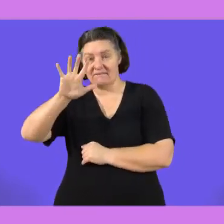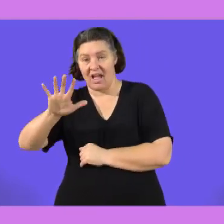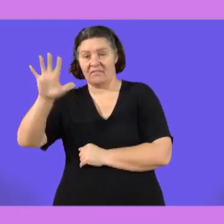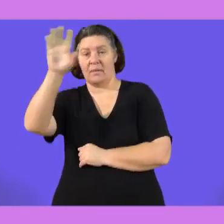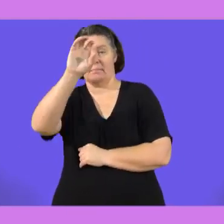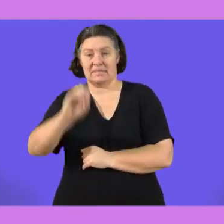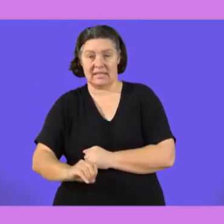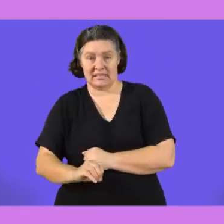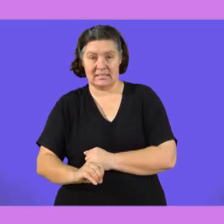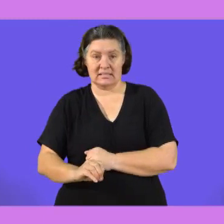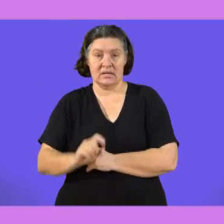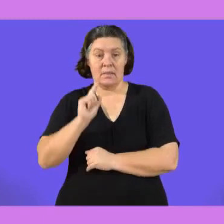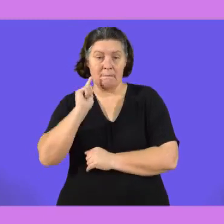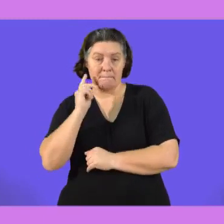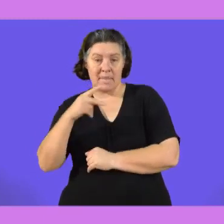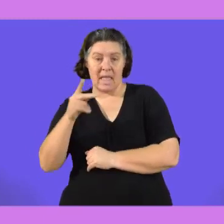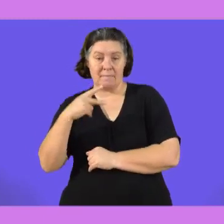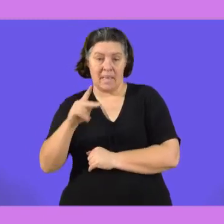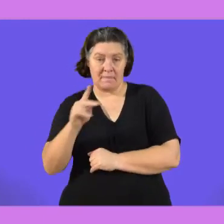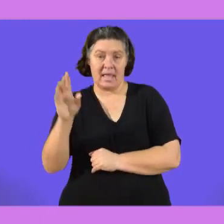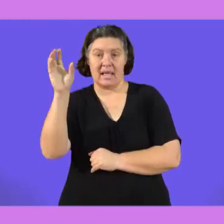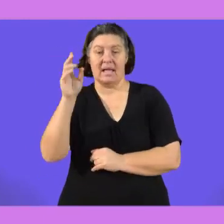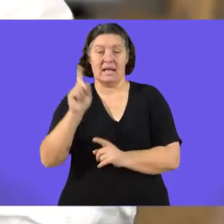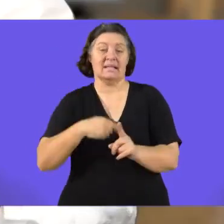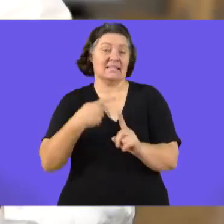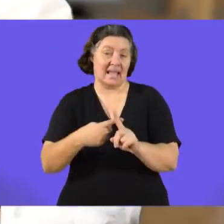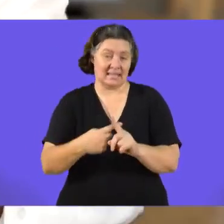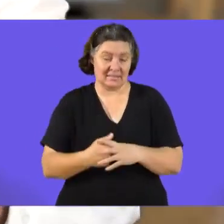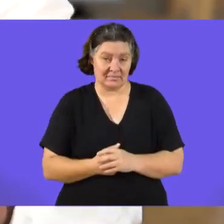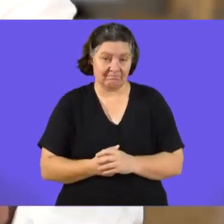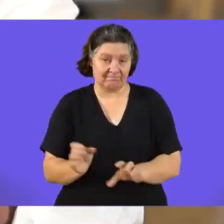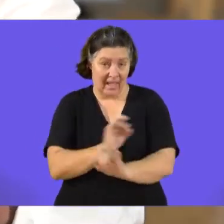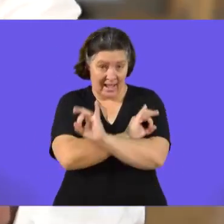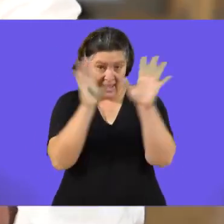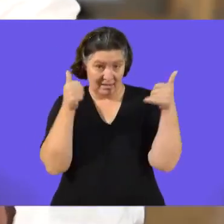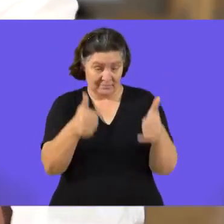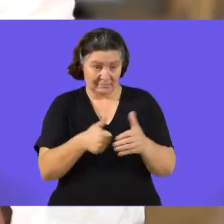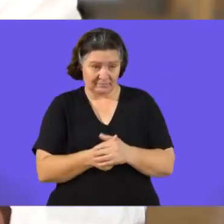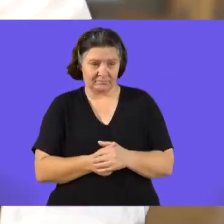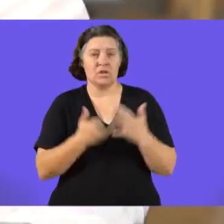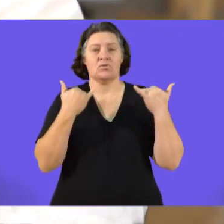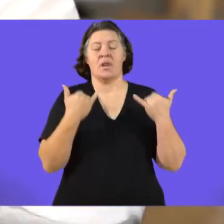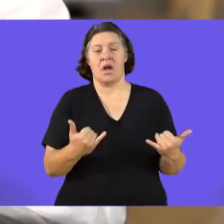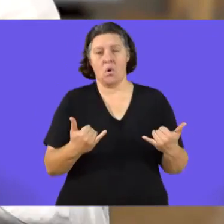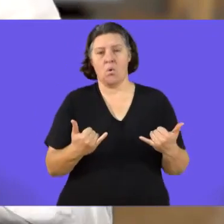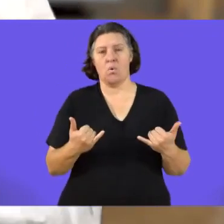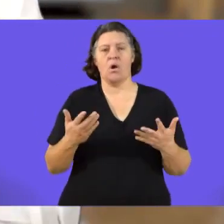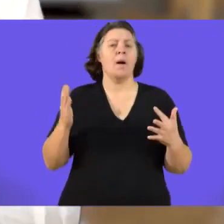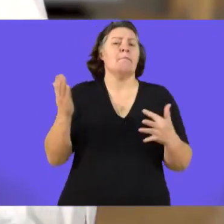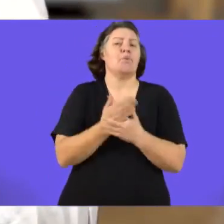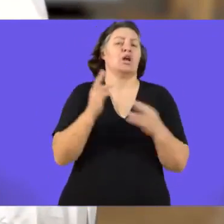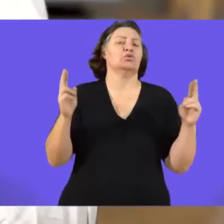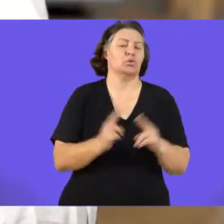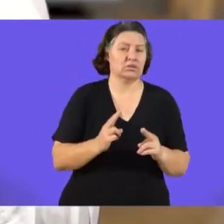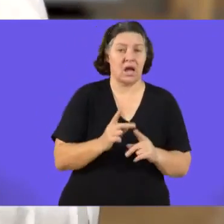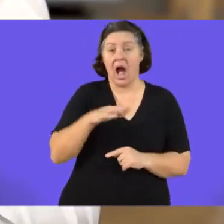11.875% towards tax. Okay, I hope all in all this is clear. Okay, so for now, let's quickly take a